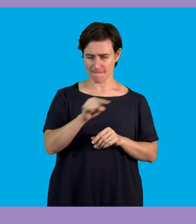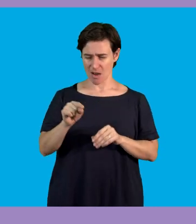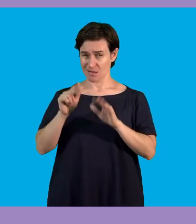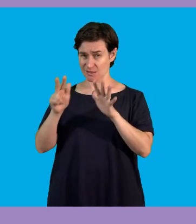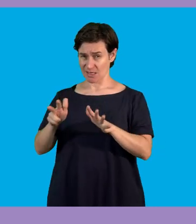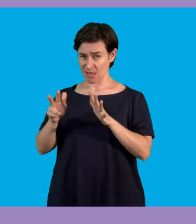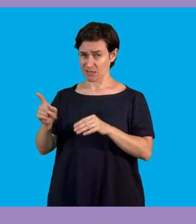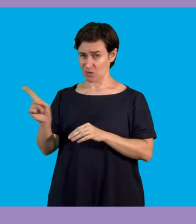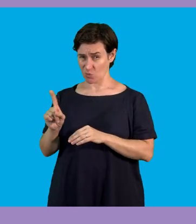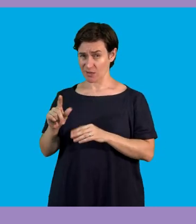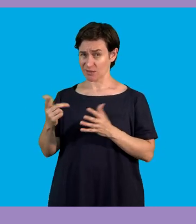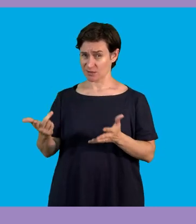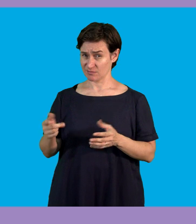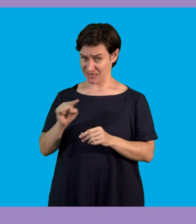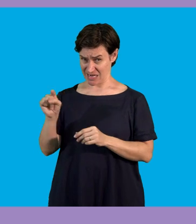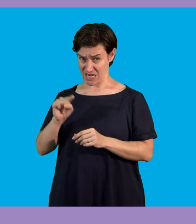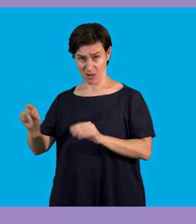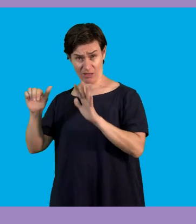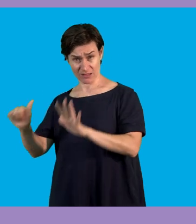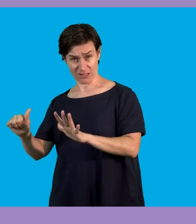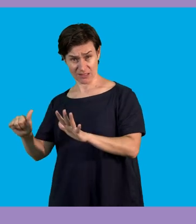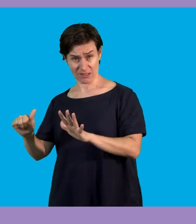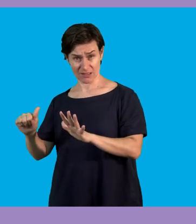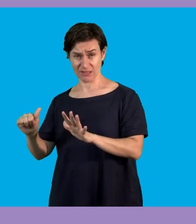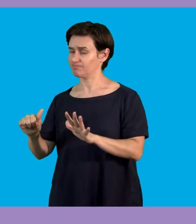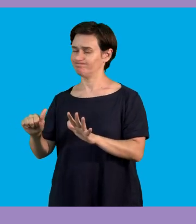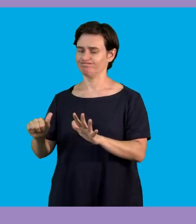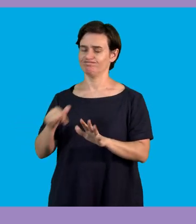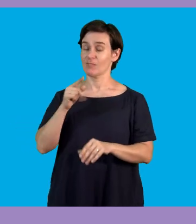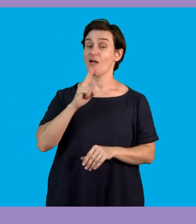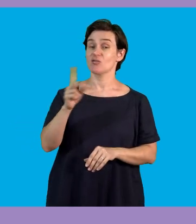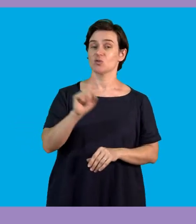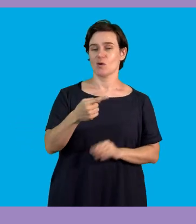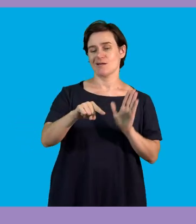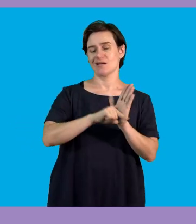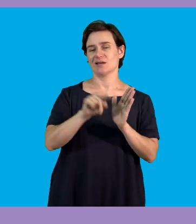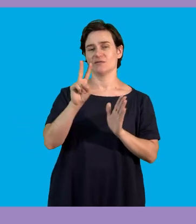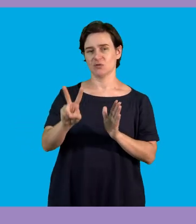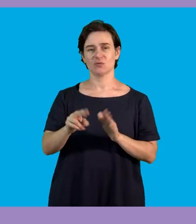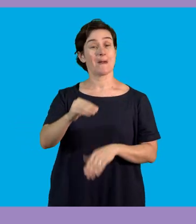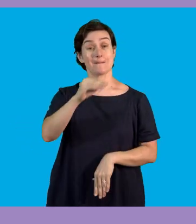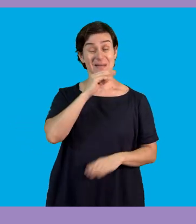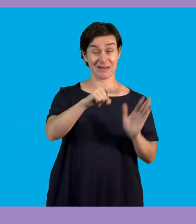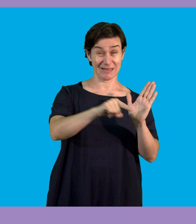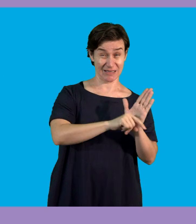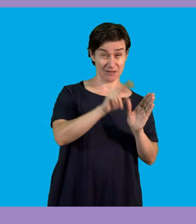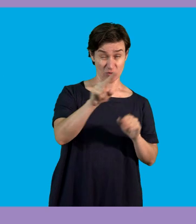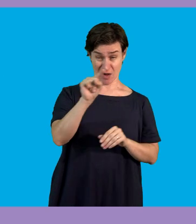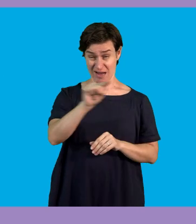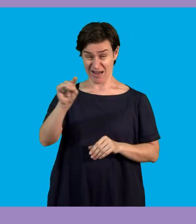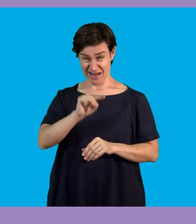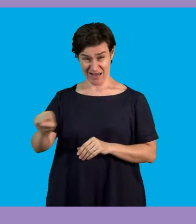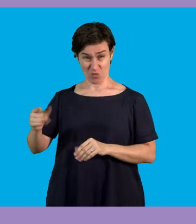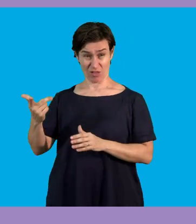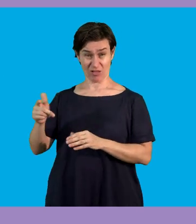16 minus 18 equals to 6. And that would be negative 2, and it's still not equals